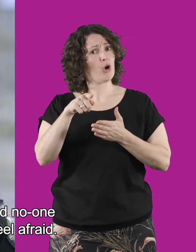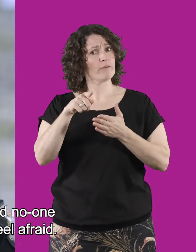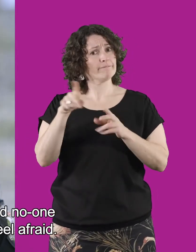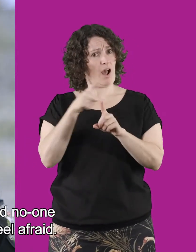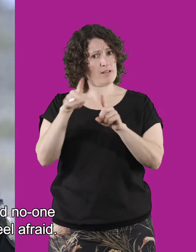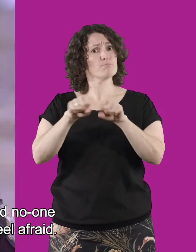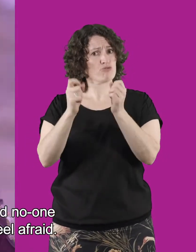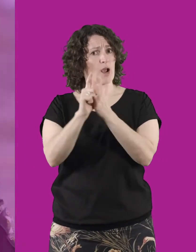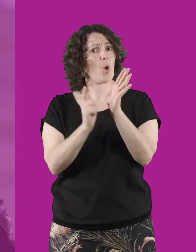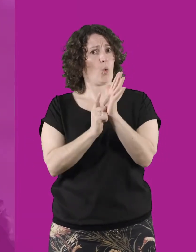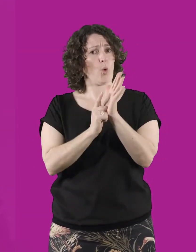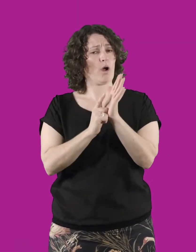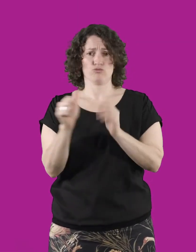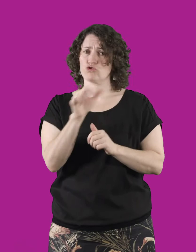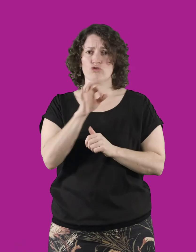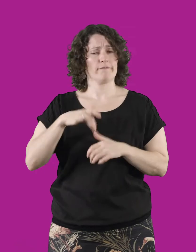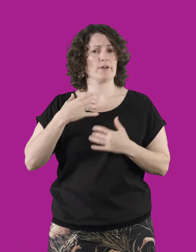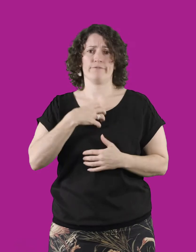should be hurt or feel afraid.